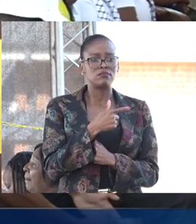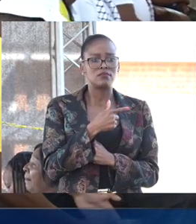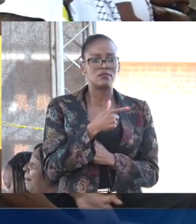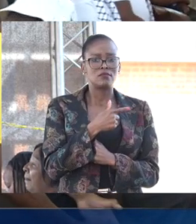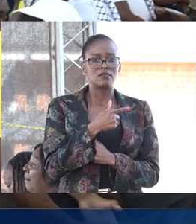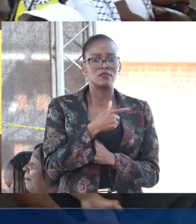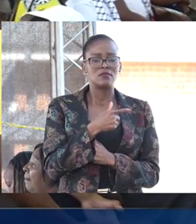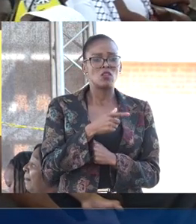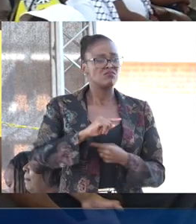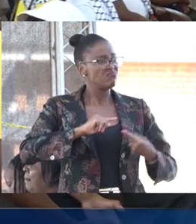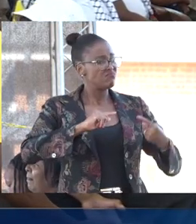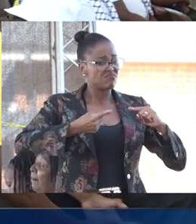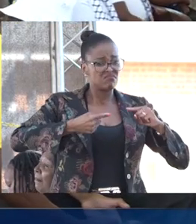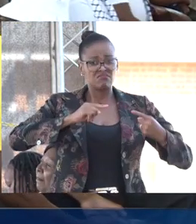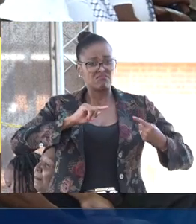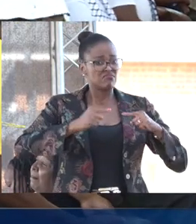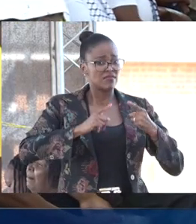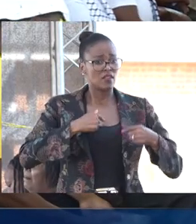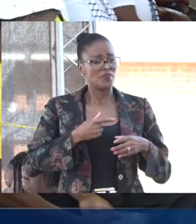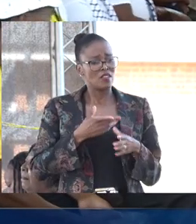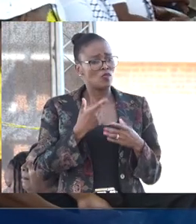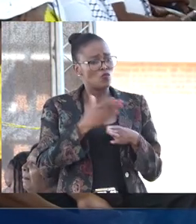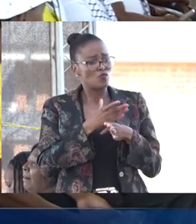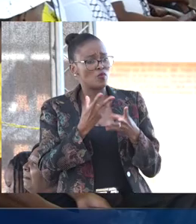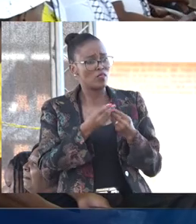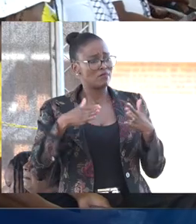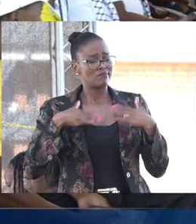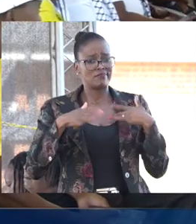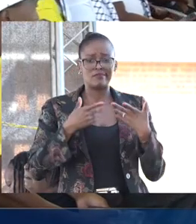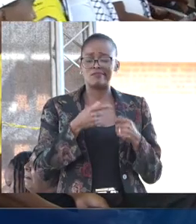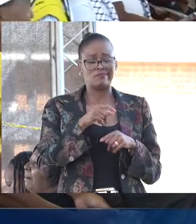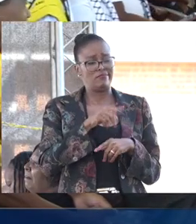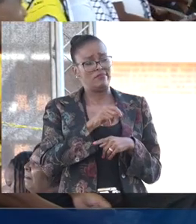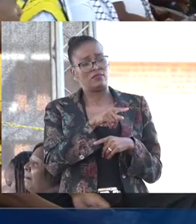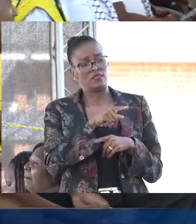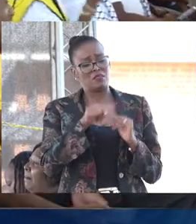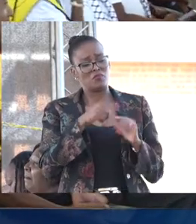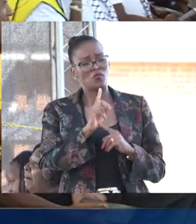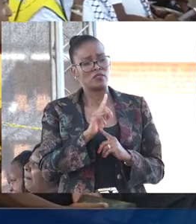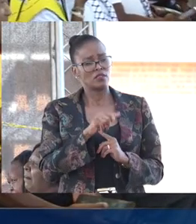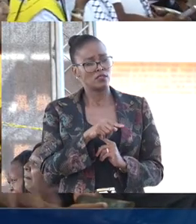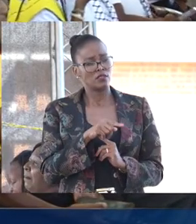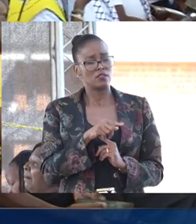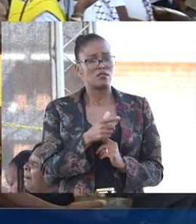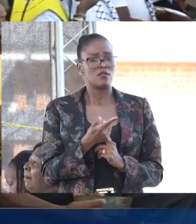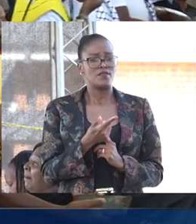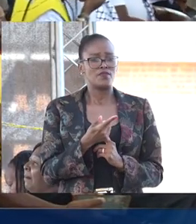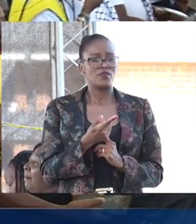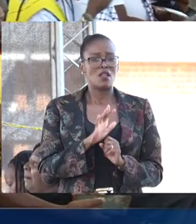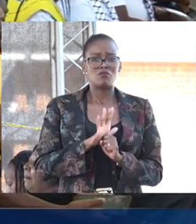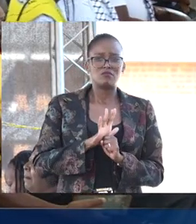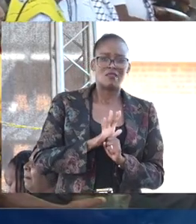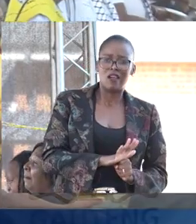There's been this argument since we're dealing with admissions, Premier, about the high